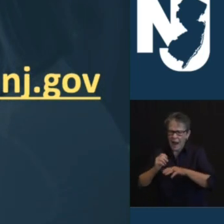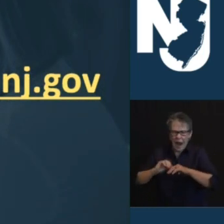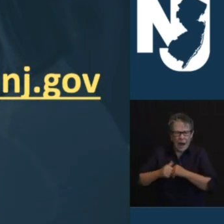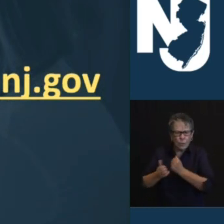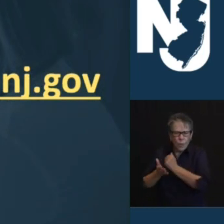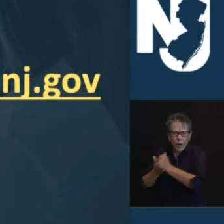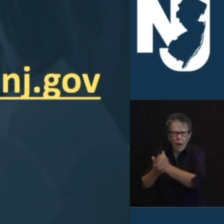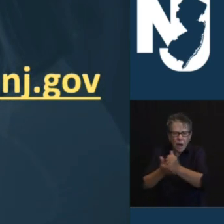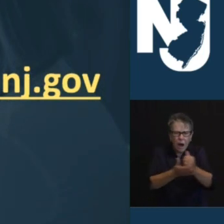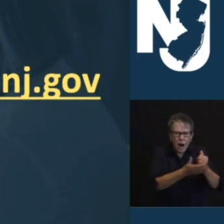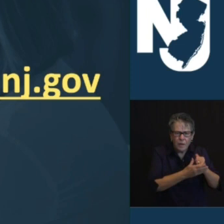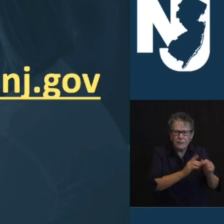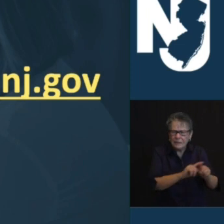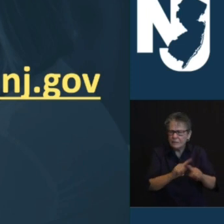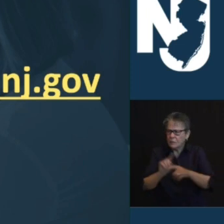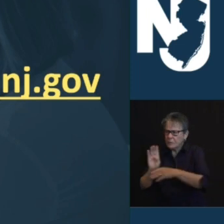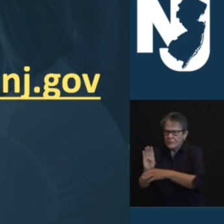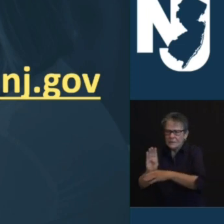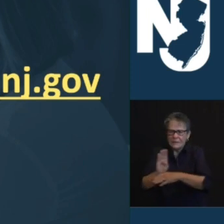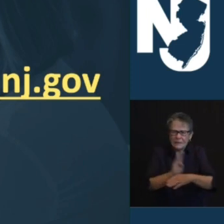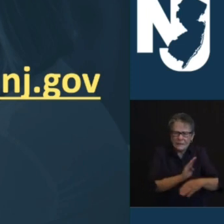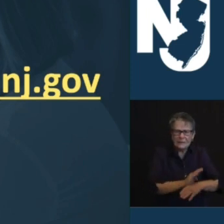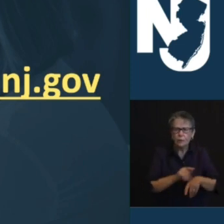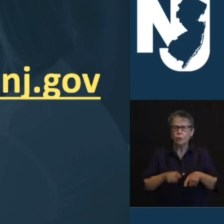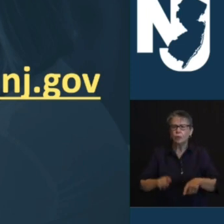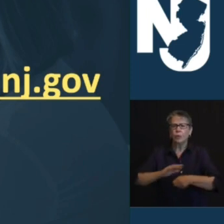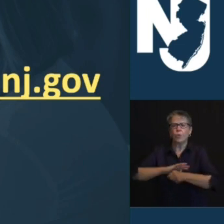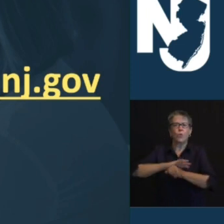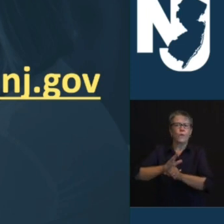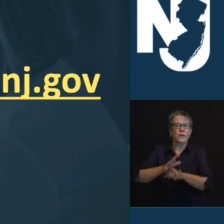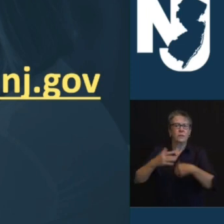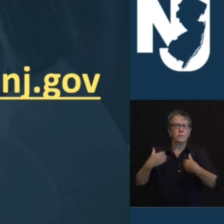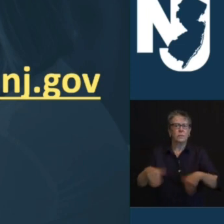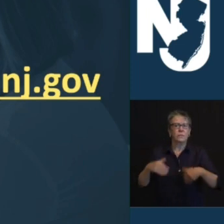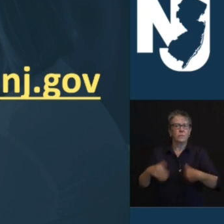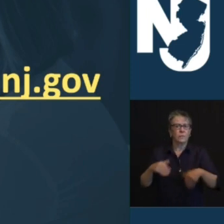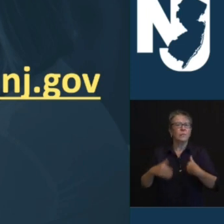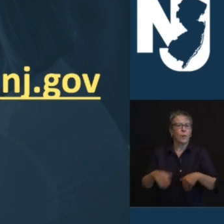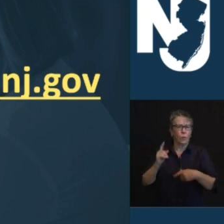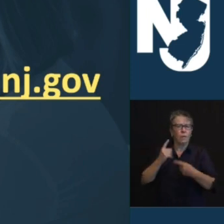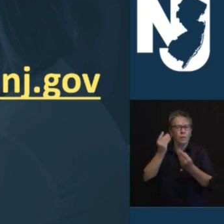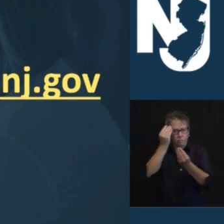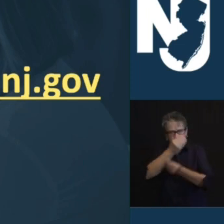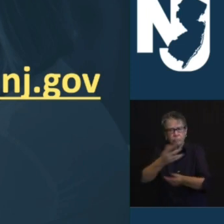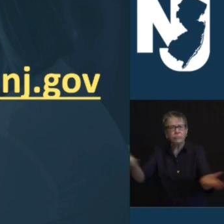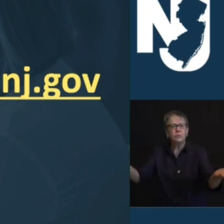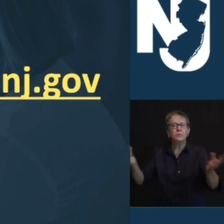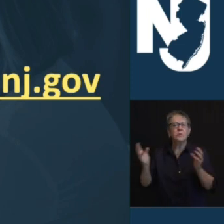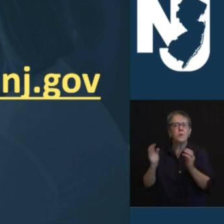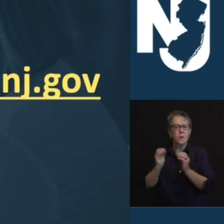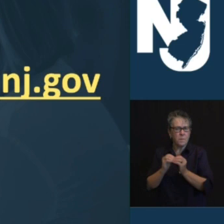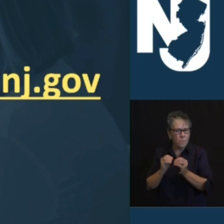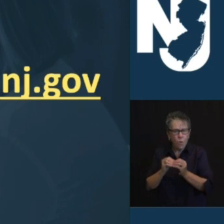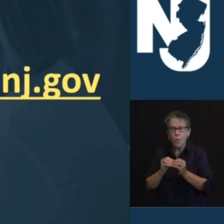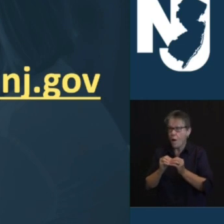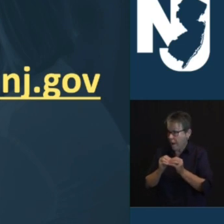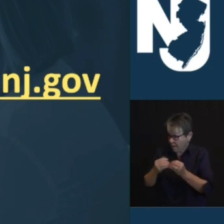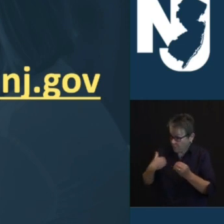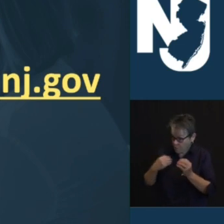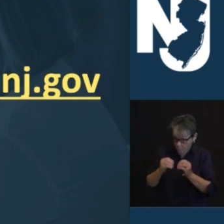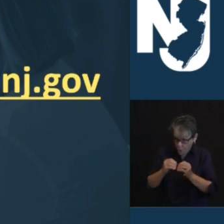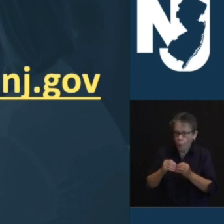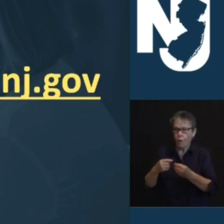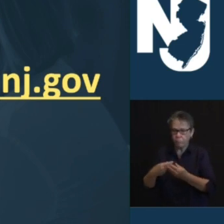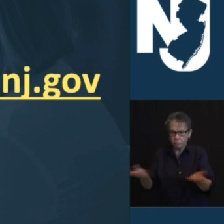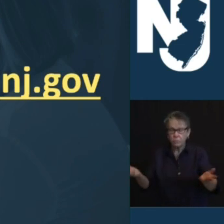by the pandemic and looks to announce additional programs and funding opportunities as they become available. And for more information about